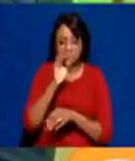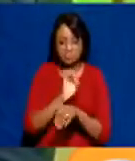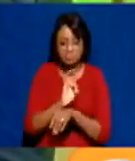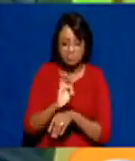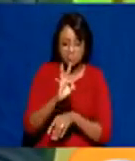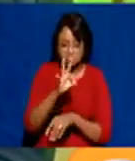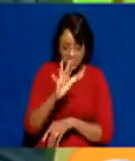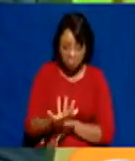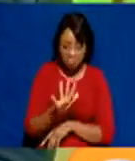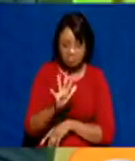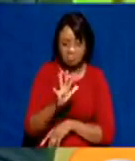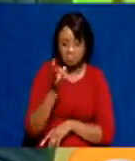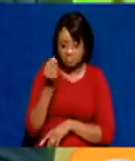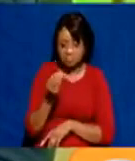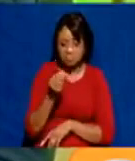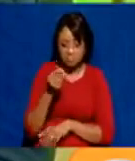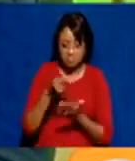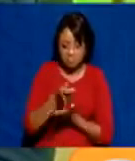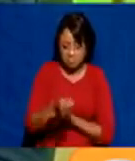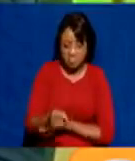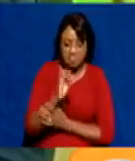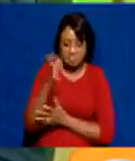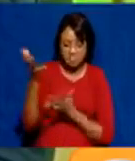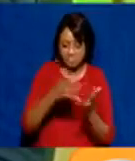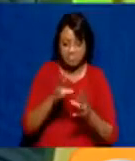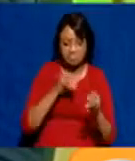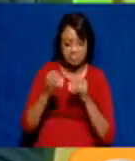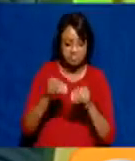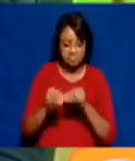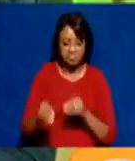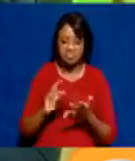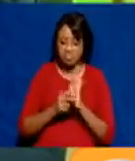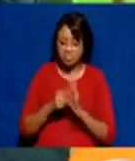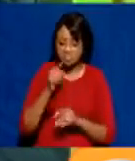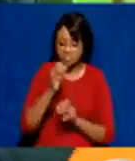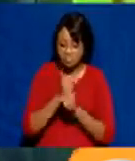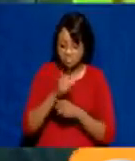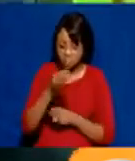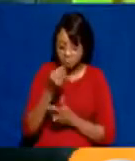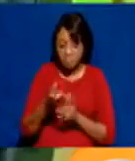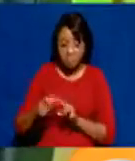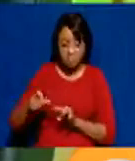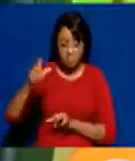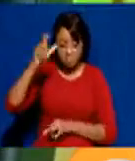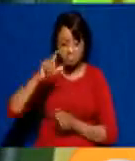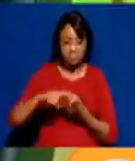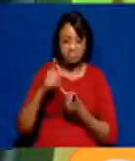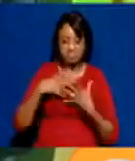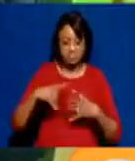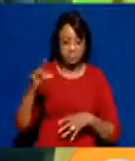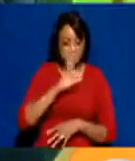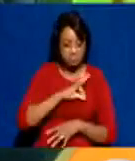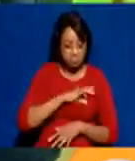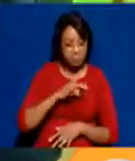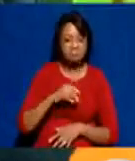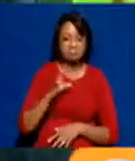tells you that a shift, right? So our intention was that get the price higher, mm, get it fair, reward the people involved in the process,